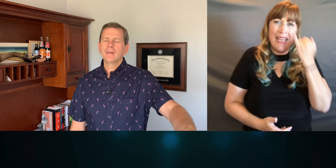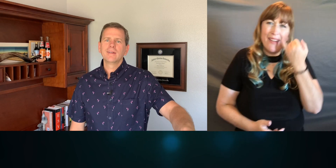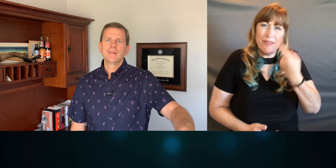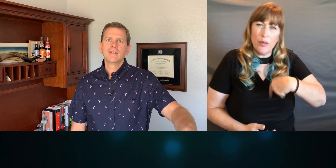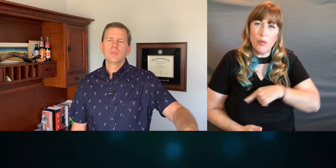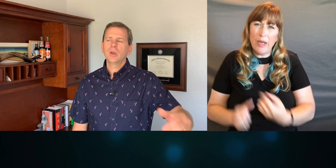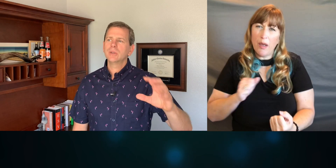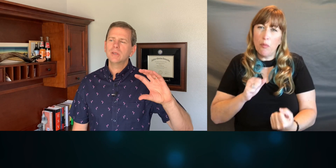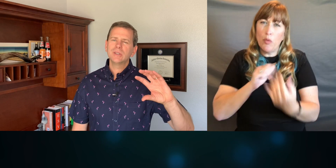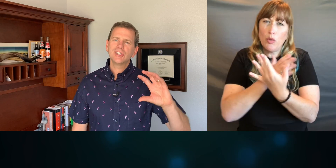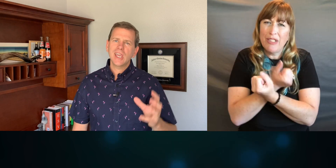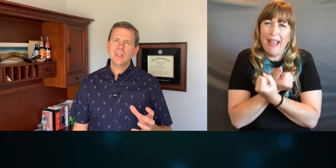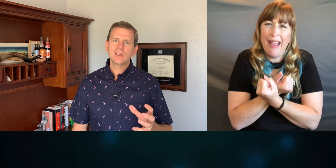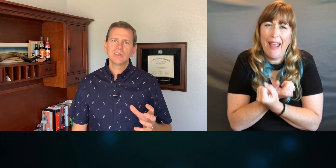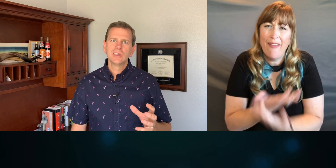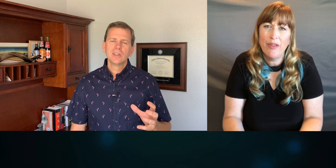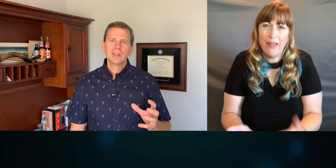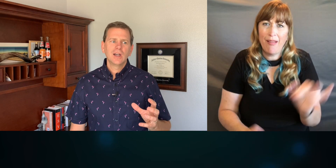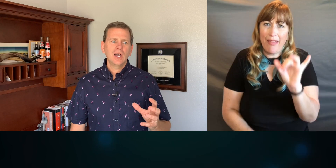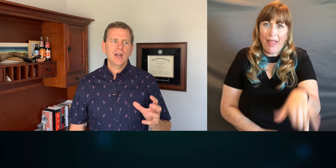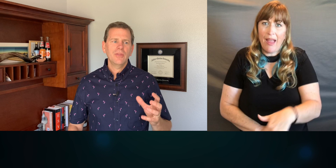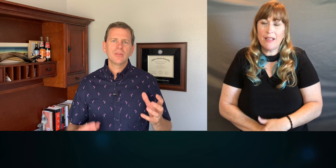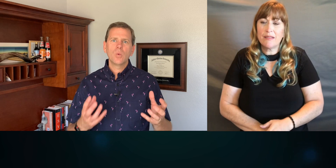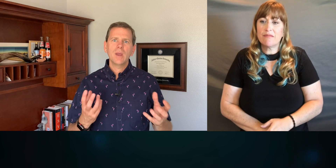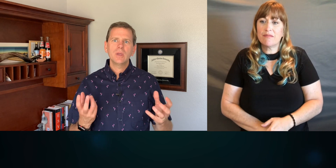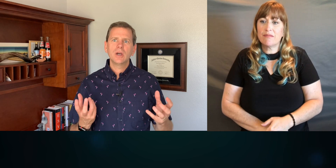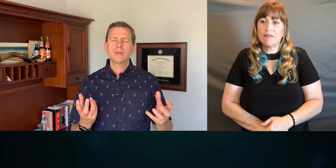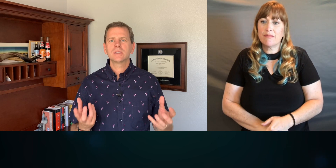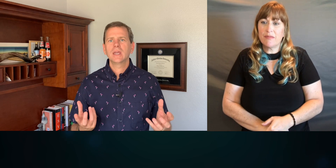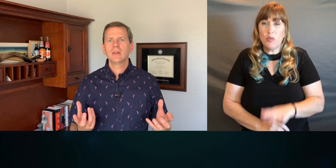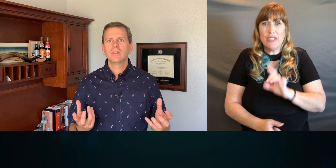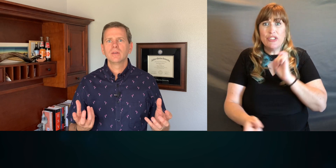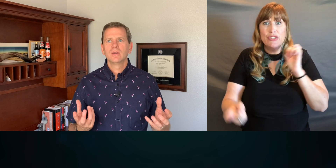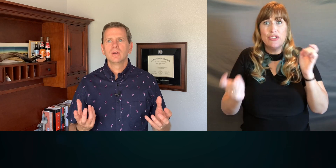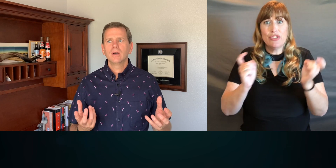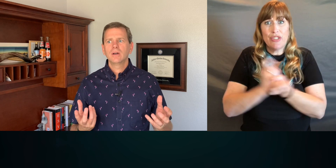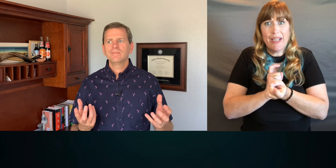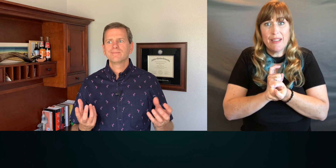way, boy, it would change, I think, the way we understand